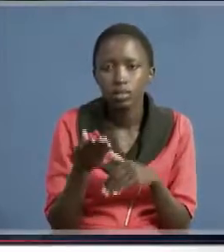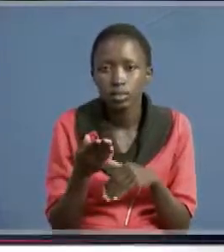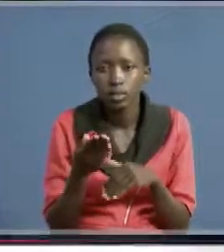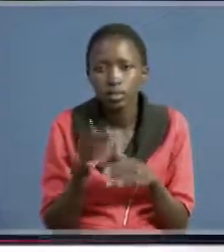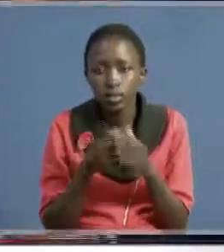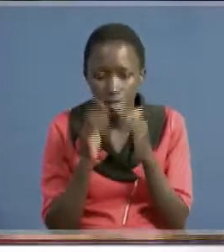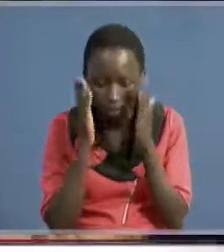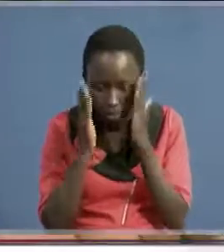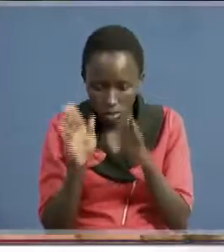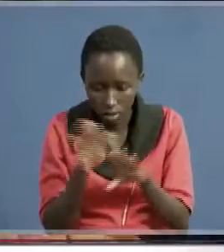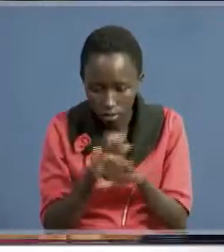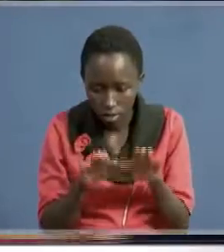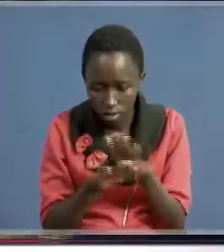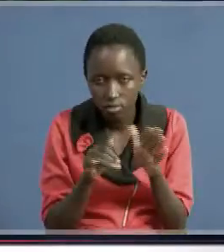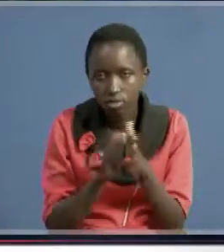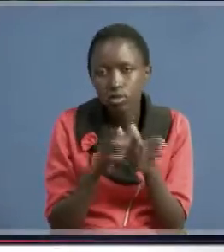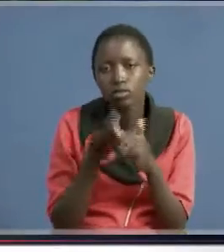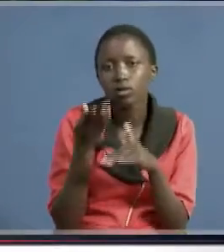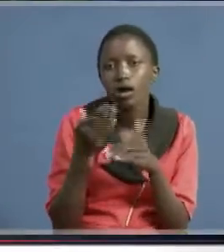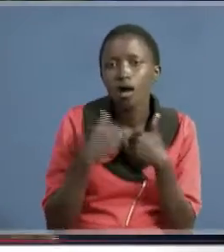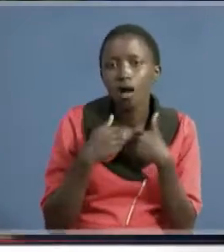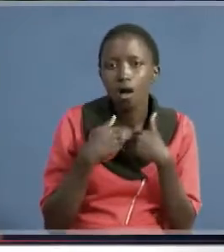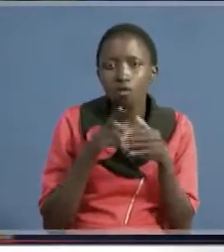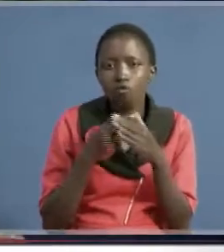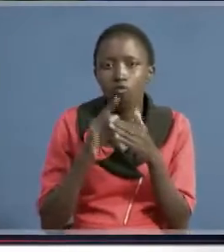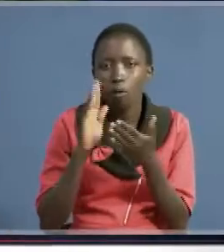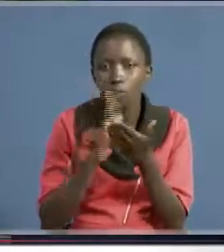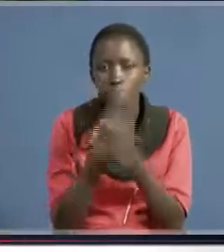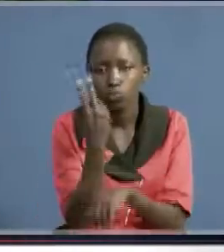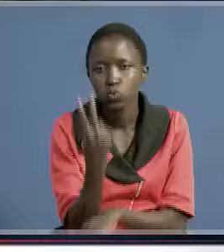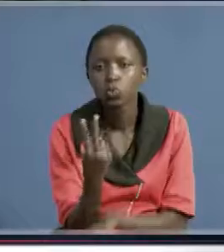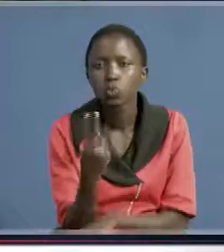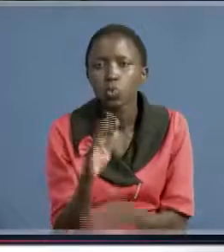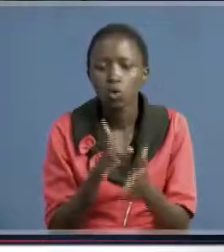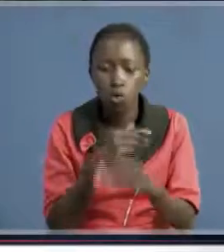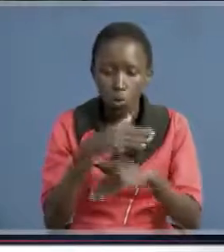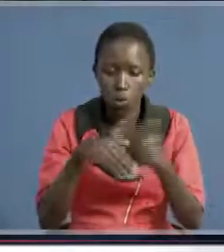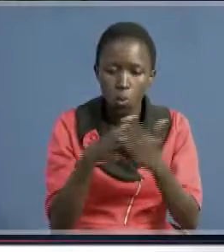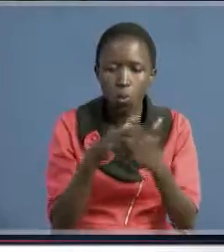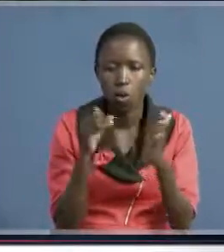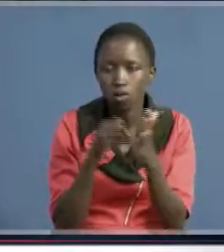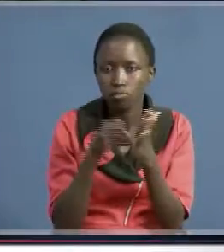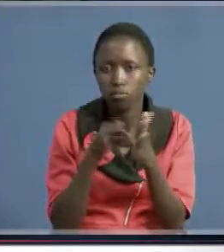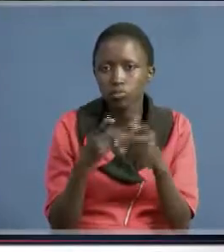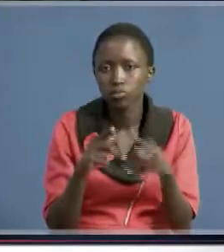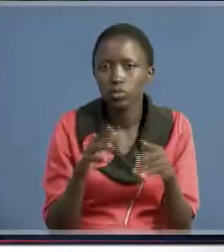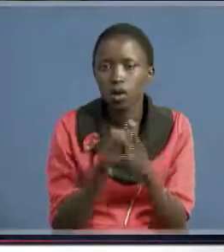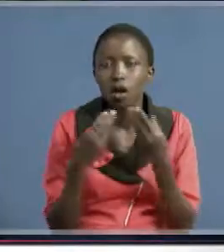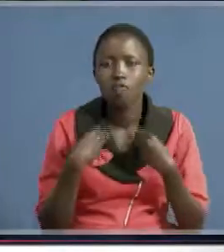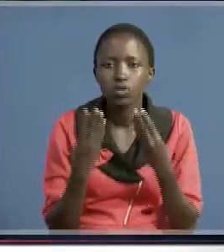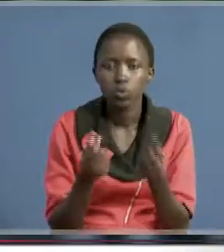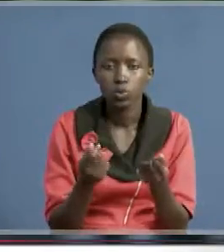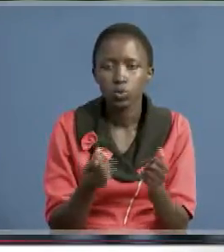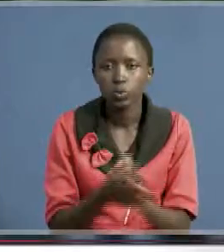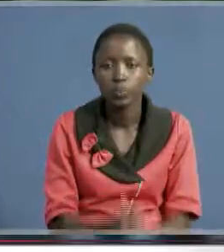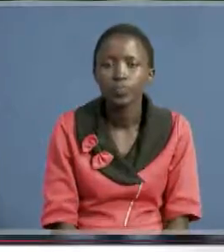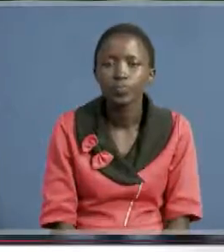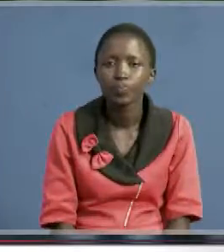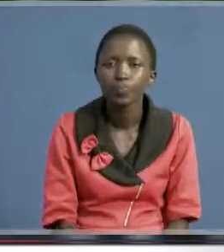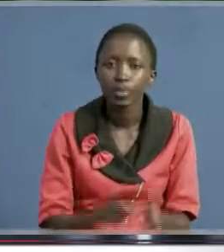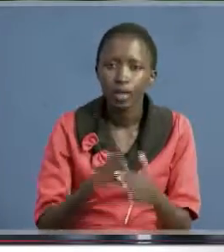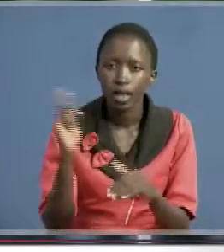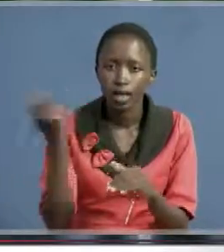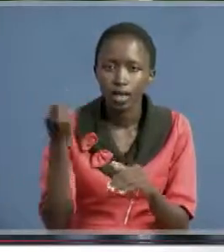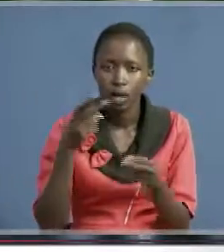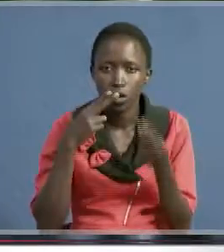itaangalia yale yote yalikuwa Winza, na pia kutakuwa na Winza tu, washikadau wote watahusishwa ili tupate suluhu la kudumu. Kenya's